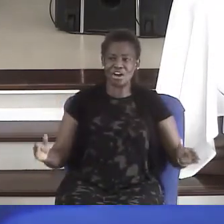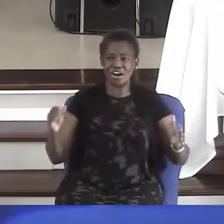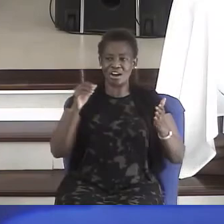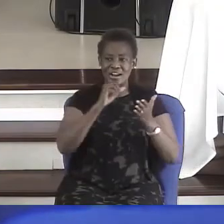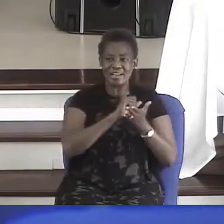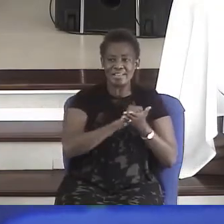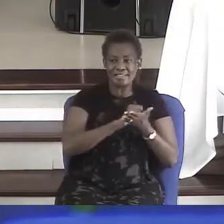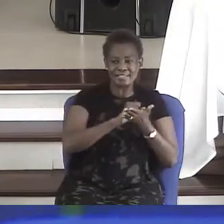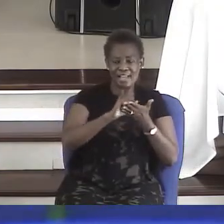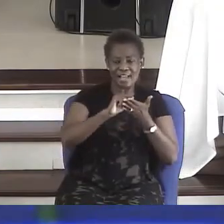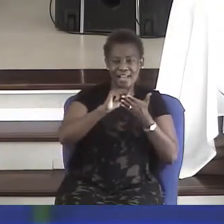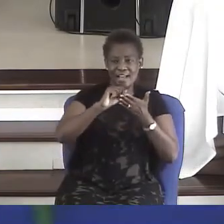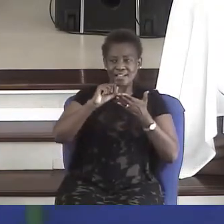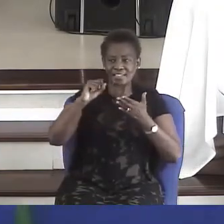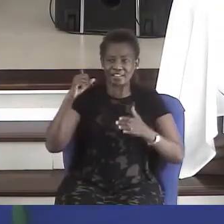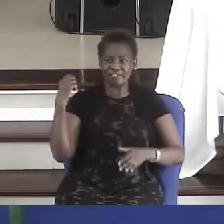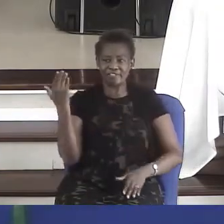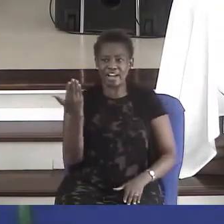Savior,